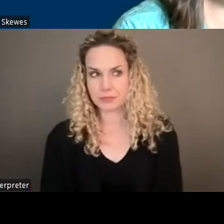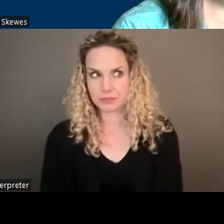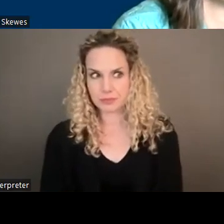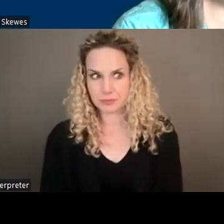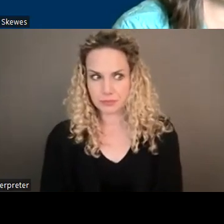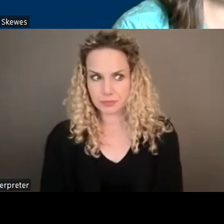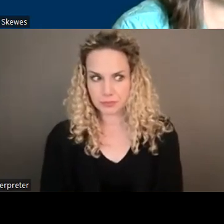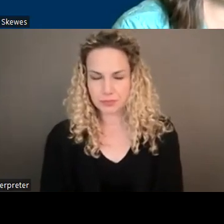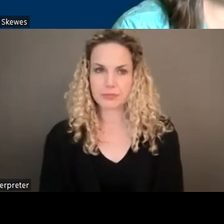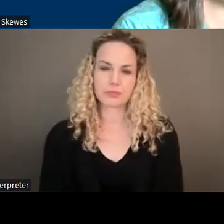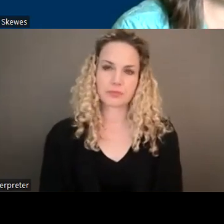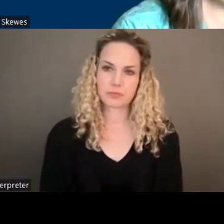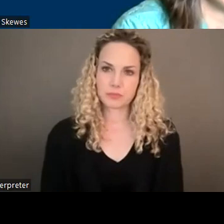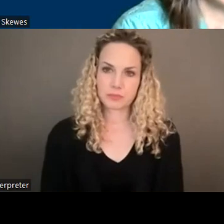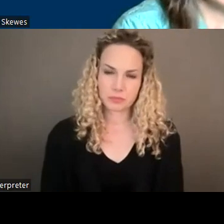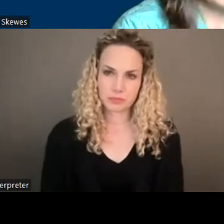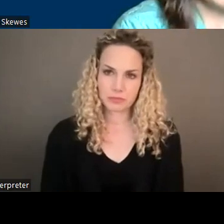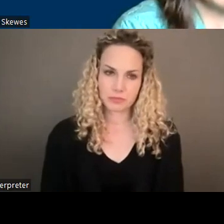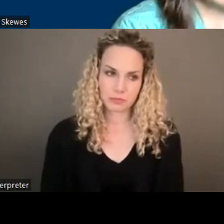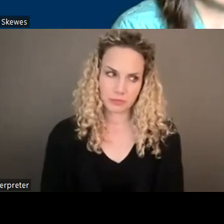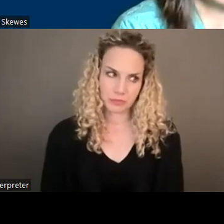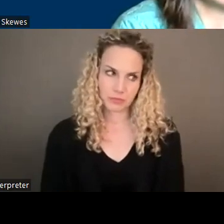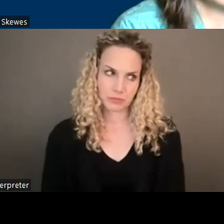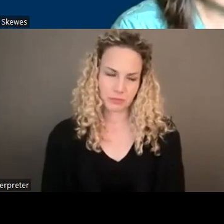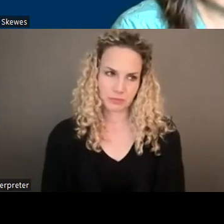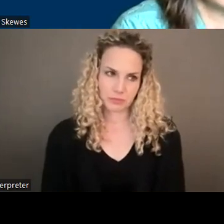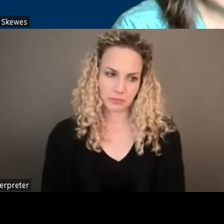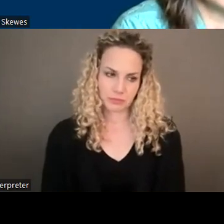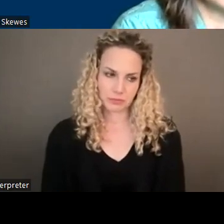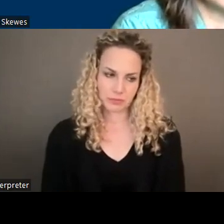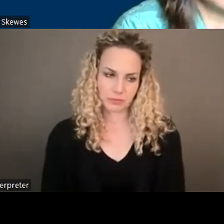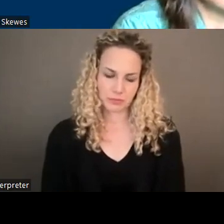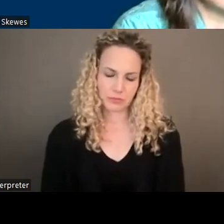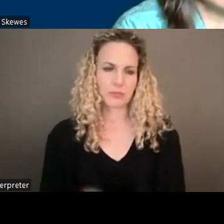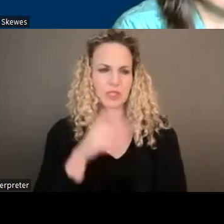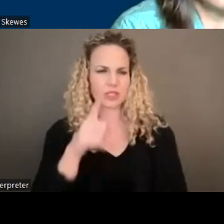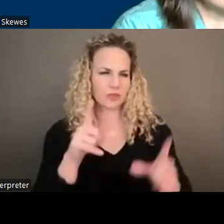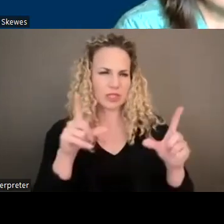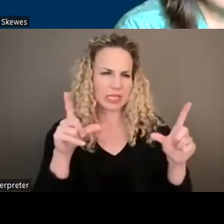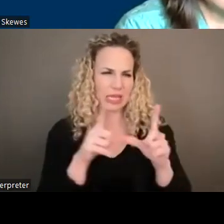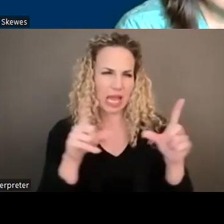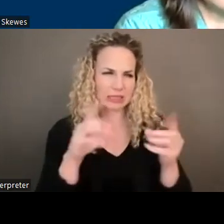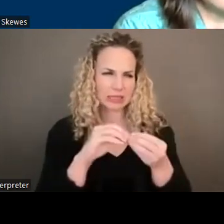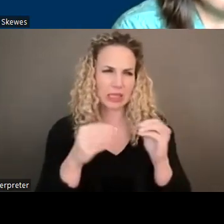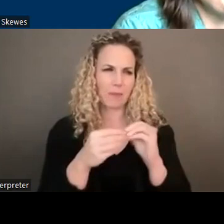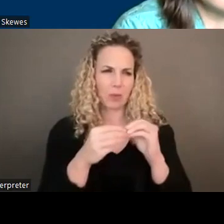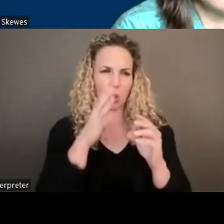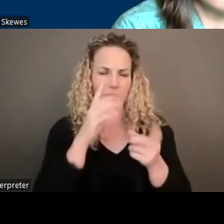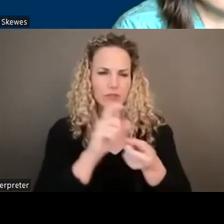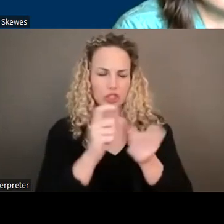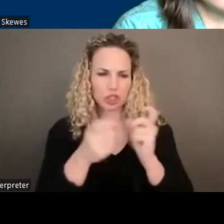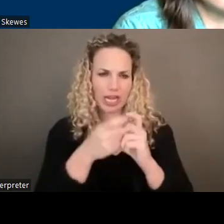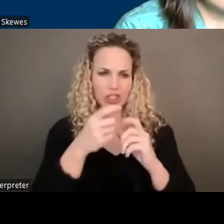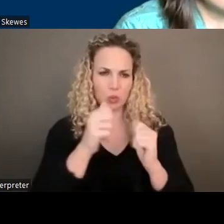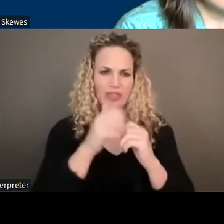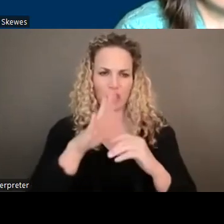Ajá. entonces And volverla a also llenar. because her license number will have changed with the capacity